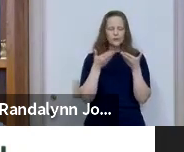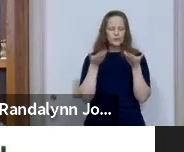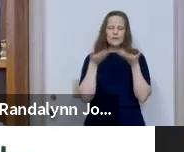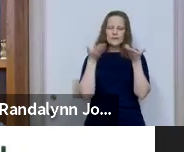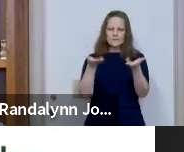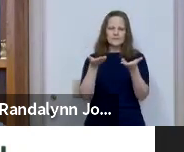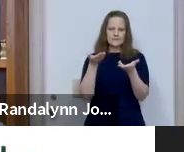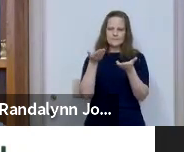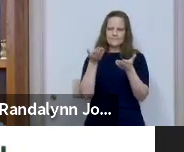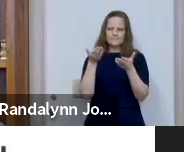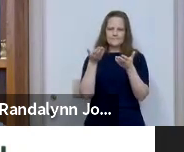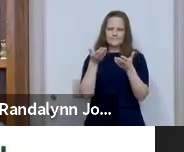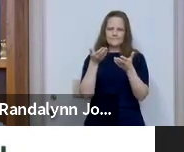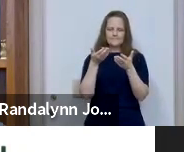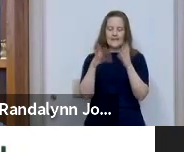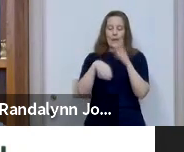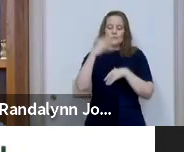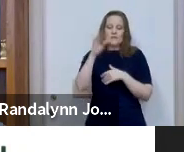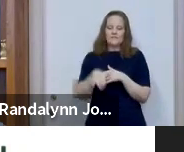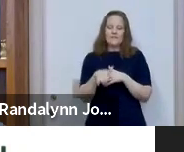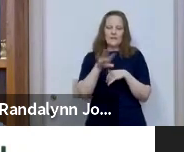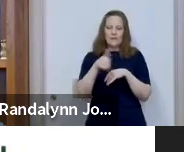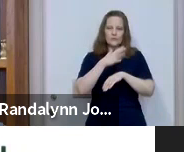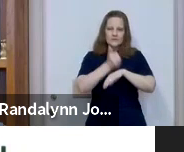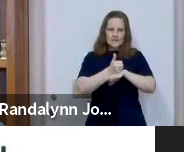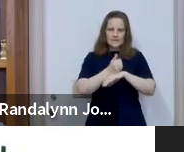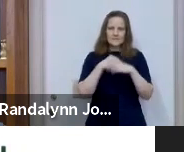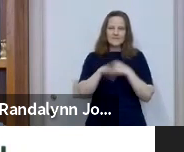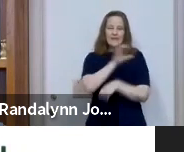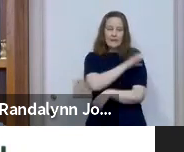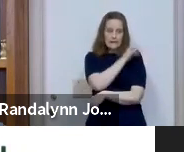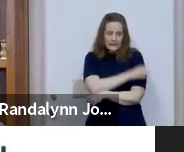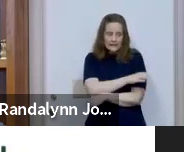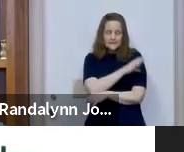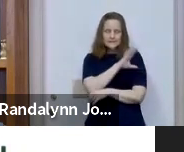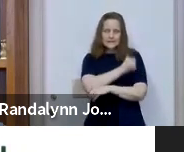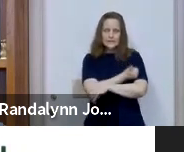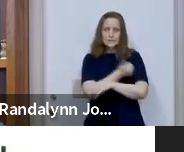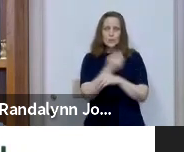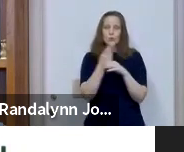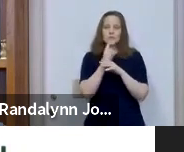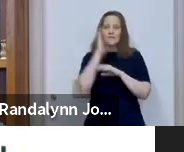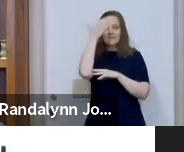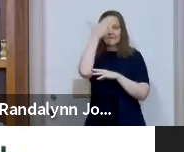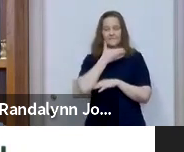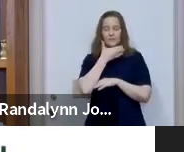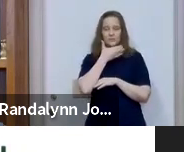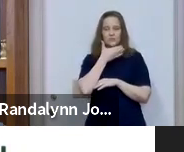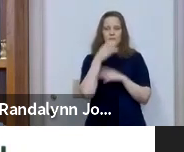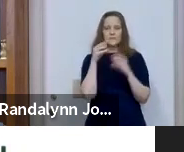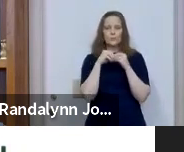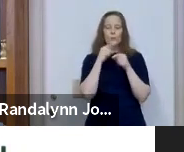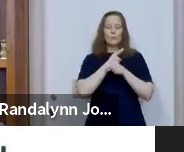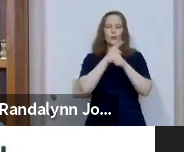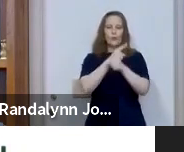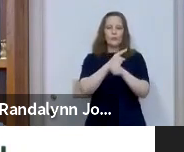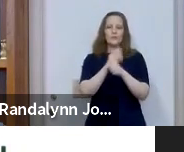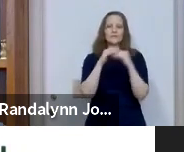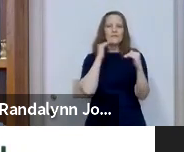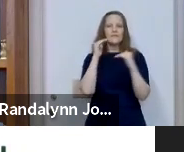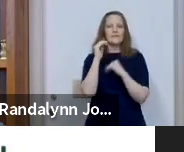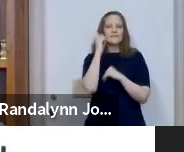that. And the other settings that we have authorized is in our clinic settings, where use of a face shield is more appropriate than a face